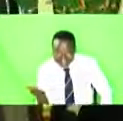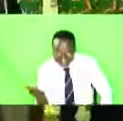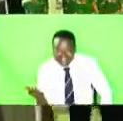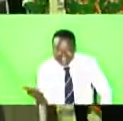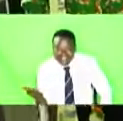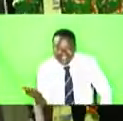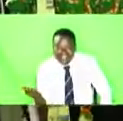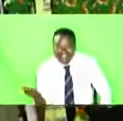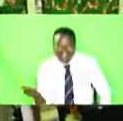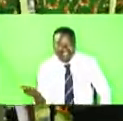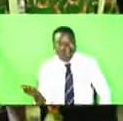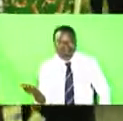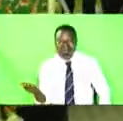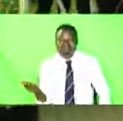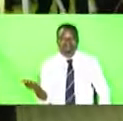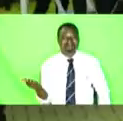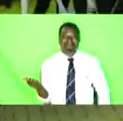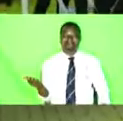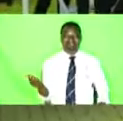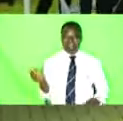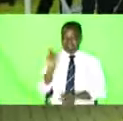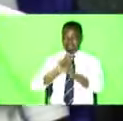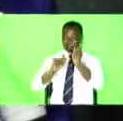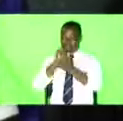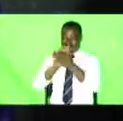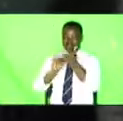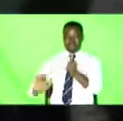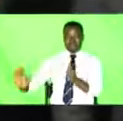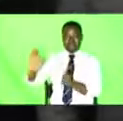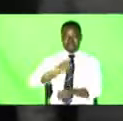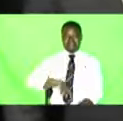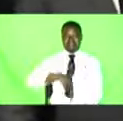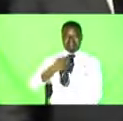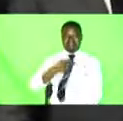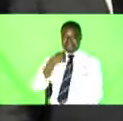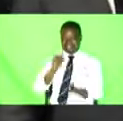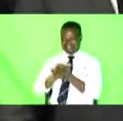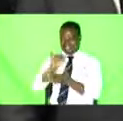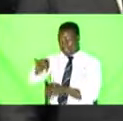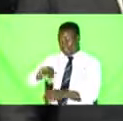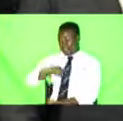people who do not believe in their religion, and they know that it is not strong,